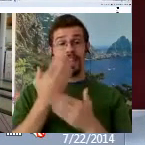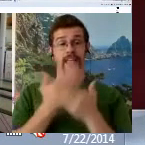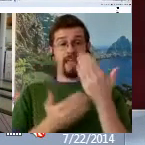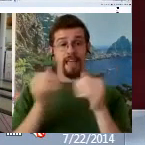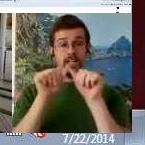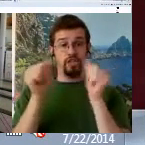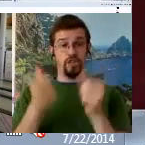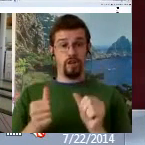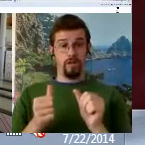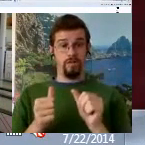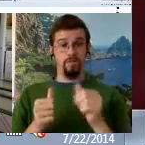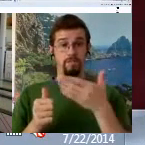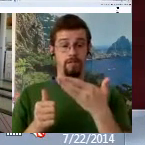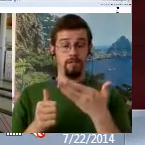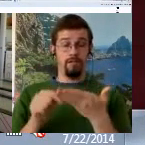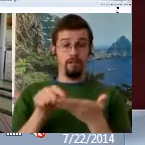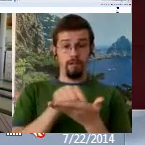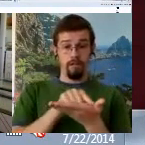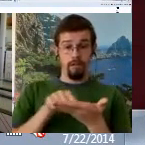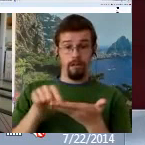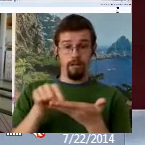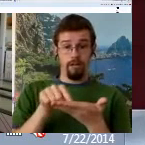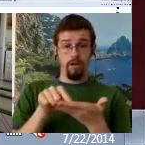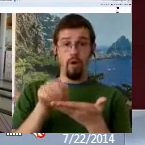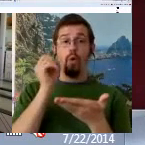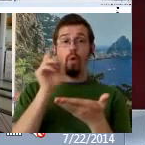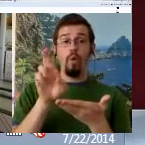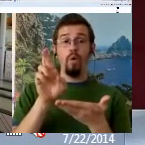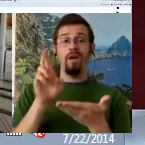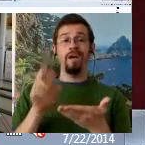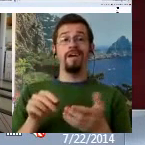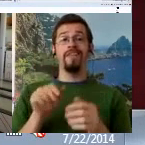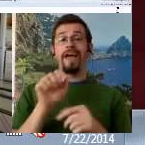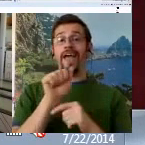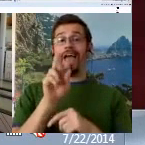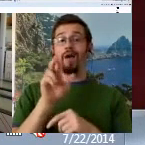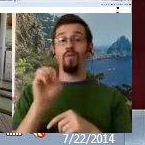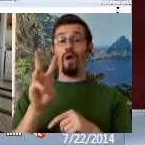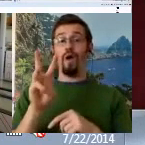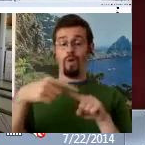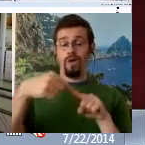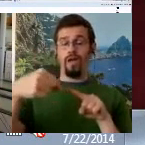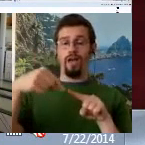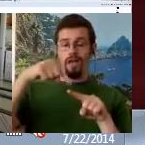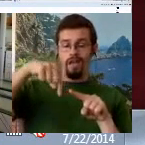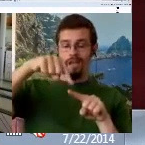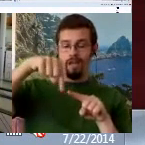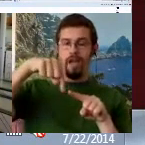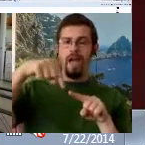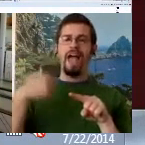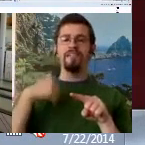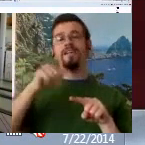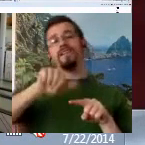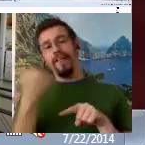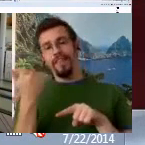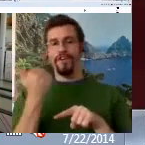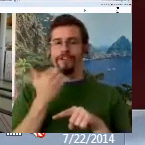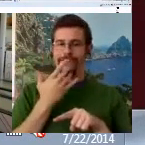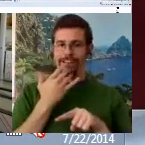tails of the arrows, that is actually a second color in there, and that is actually white.